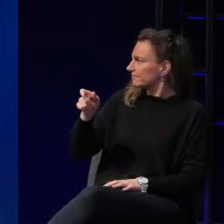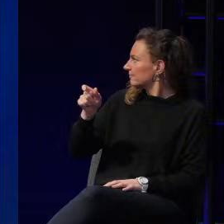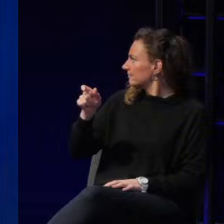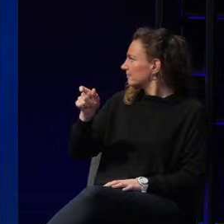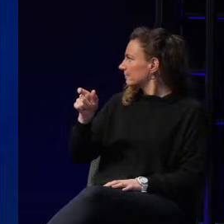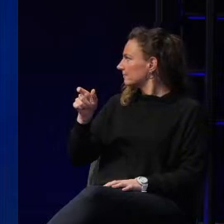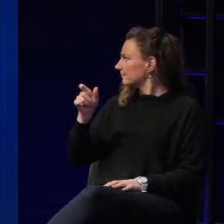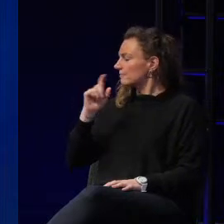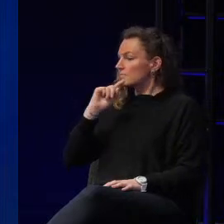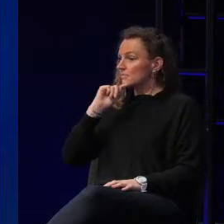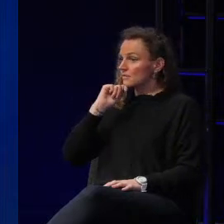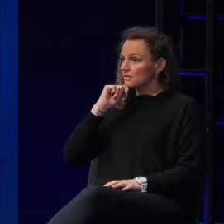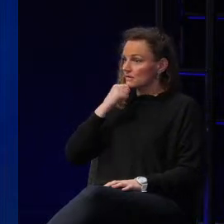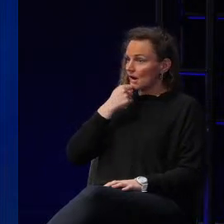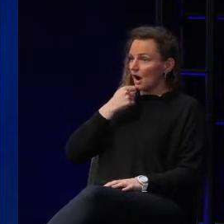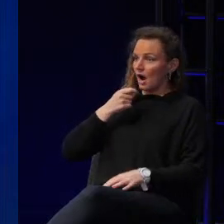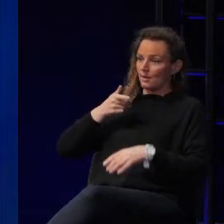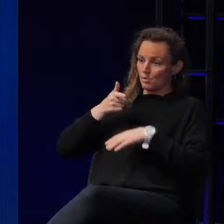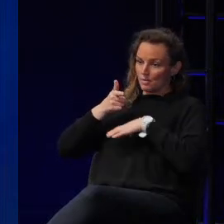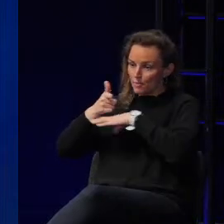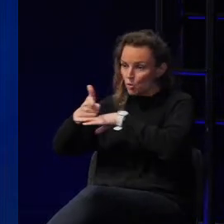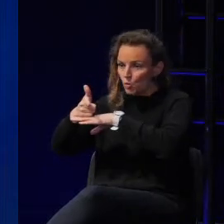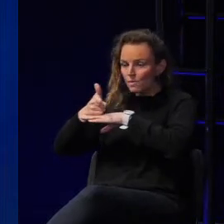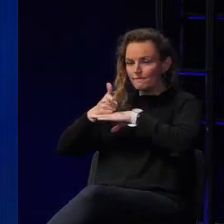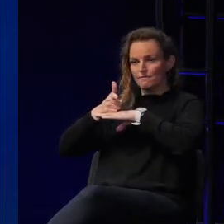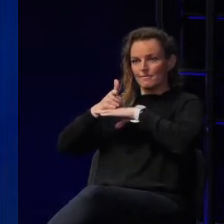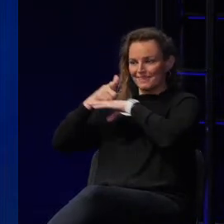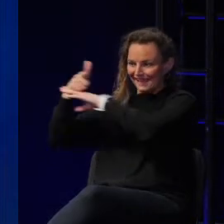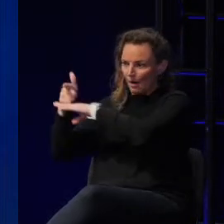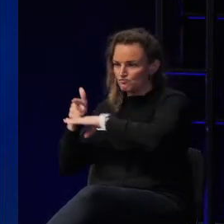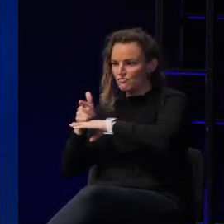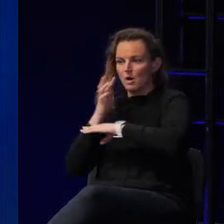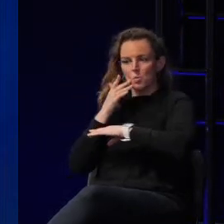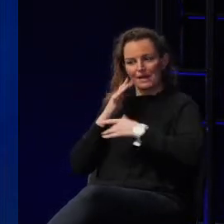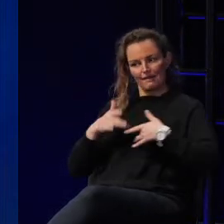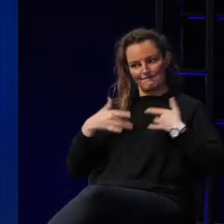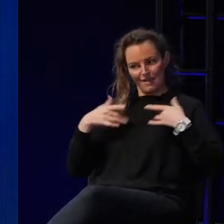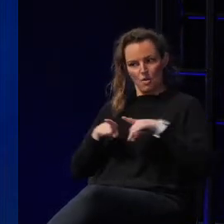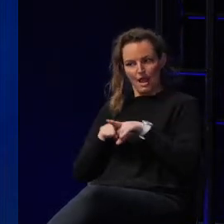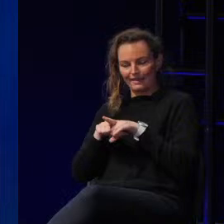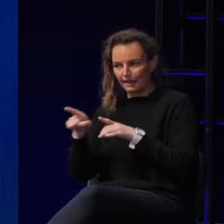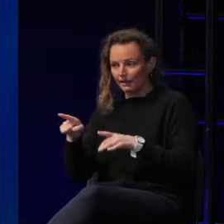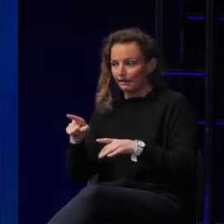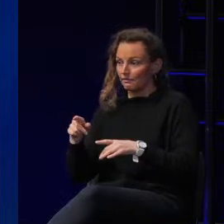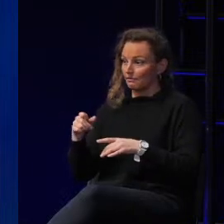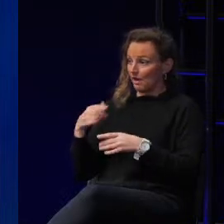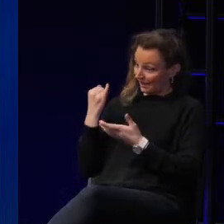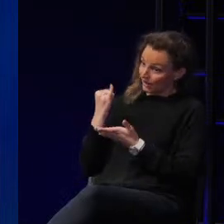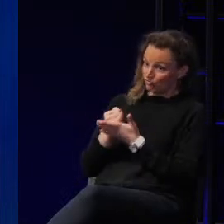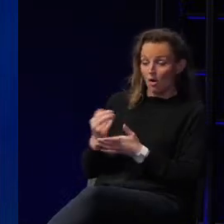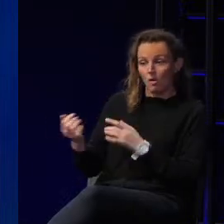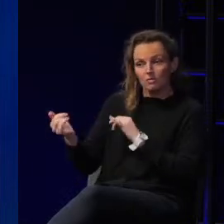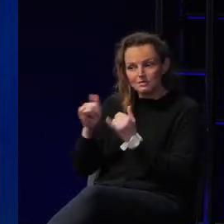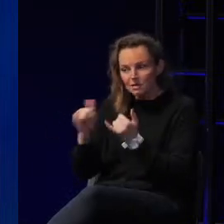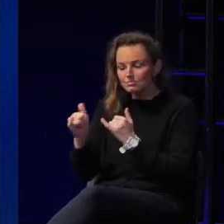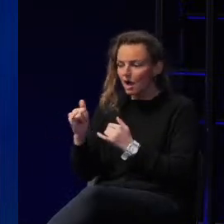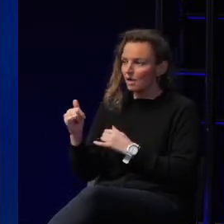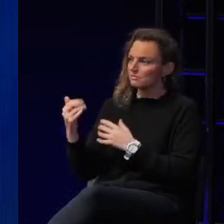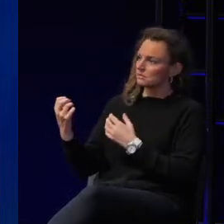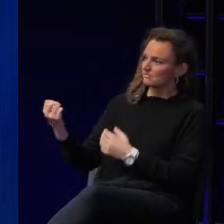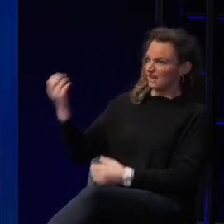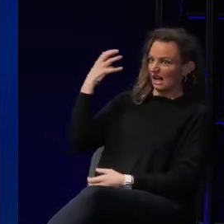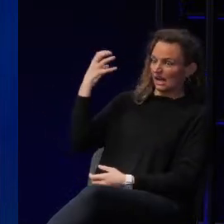I will move the camera when I feel like it, and I'll get it wrong sometimes. I get shouted at. Why are you doing that?